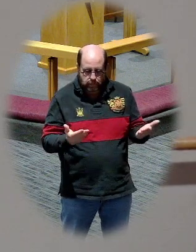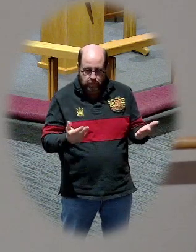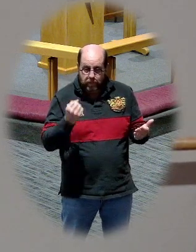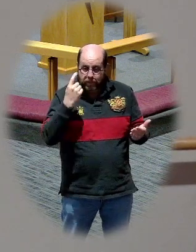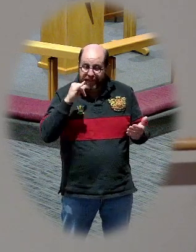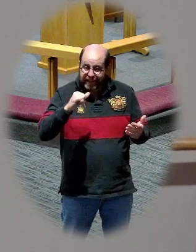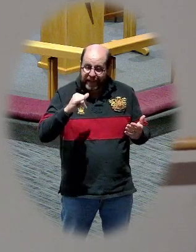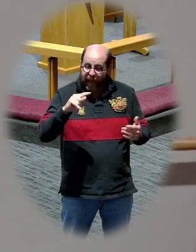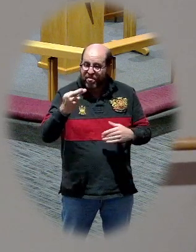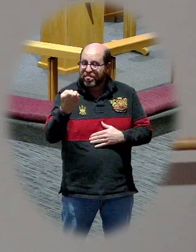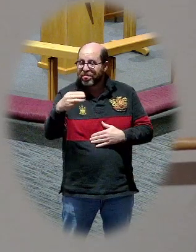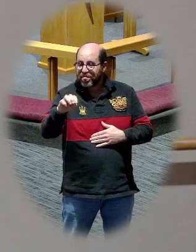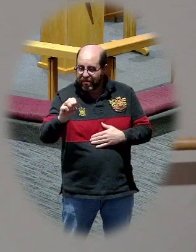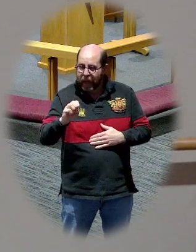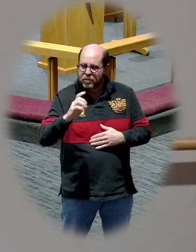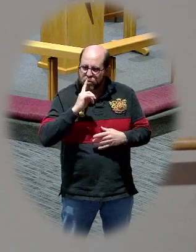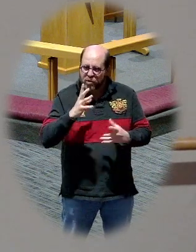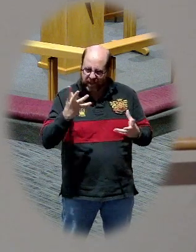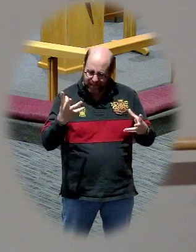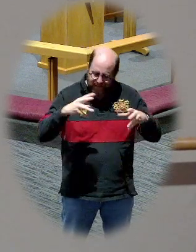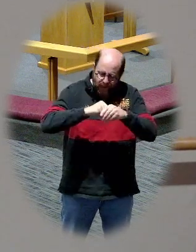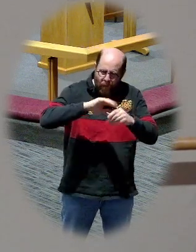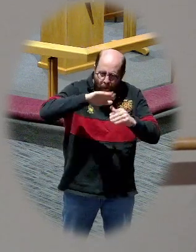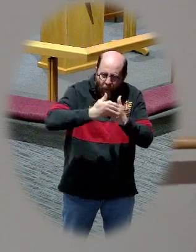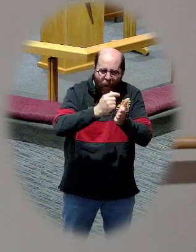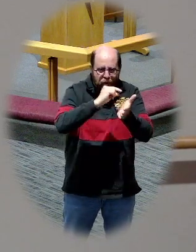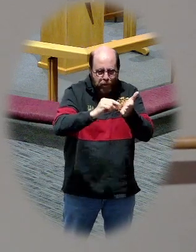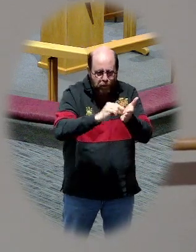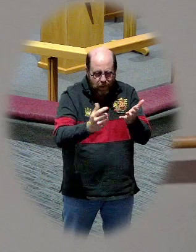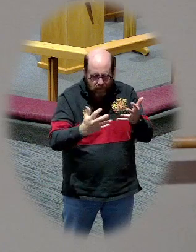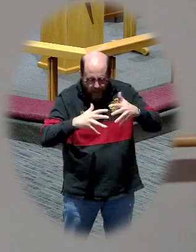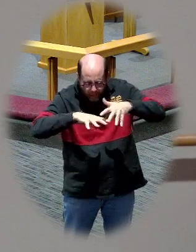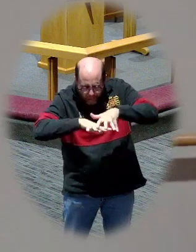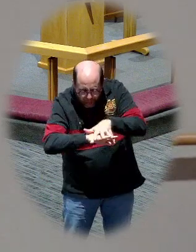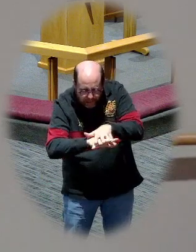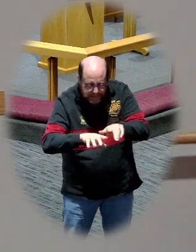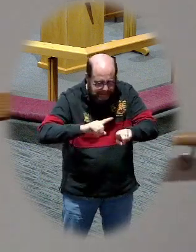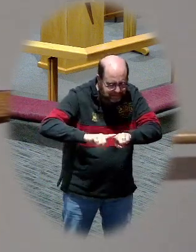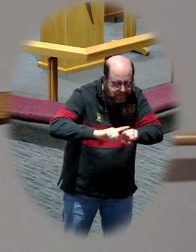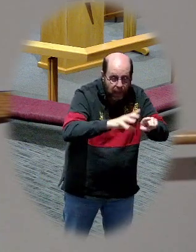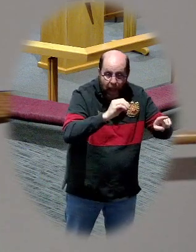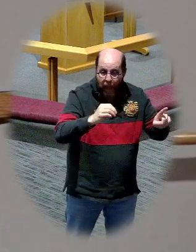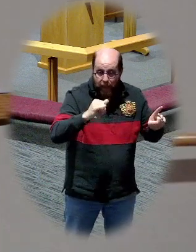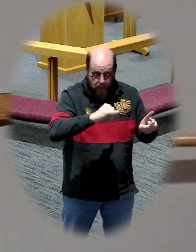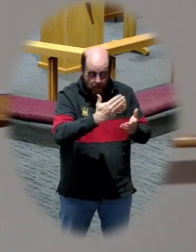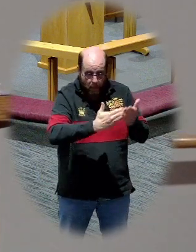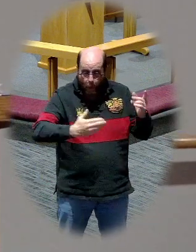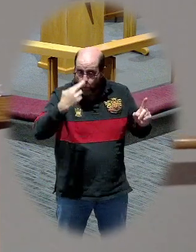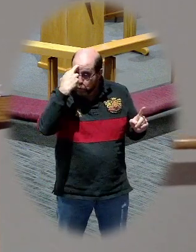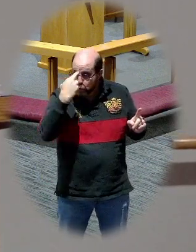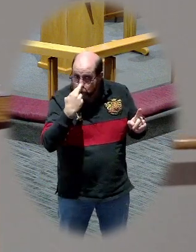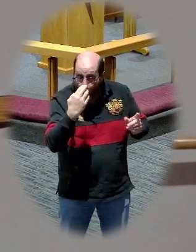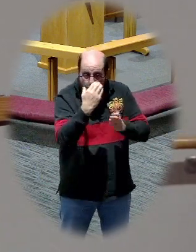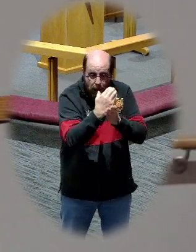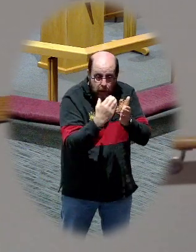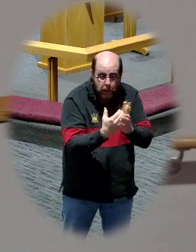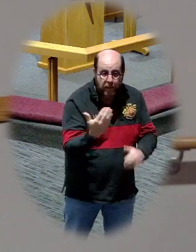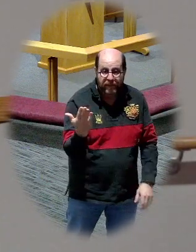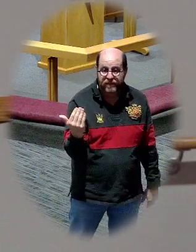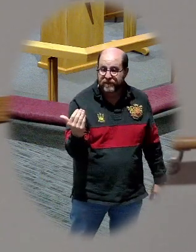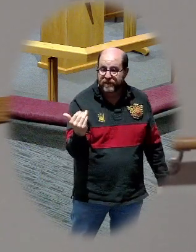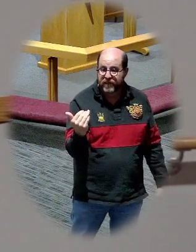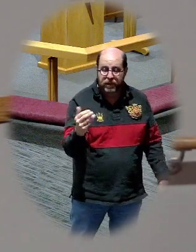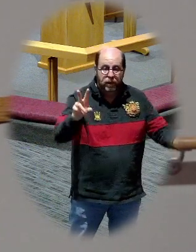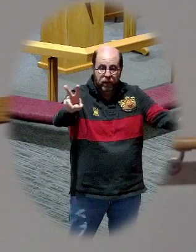woven throughout all of the scriptures. Certainly in this section of Romans chapter 15, the